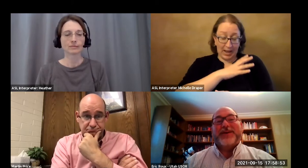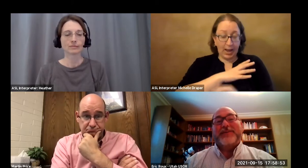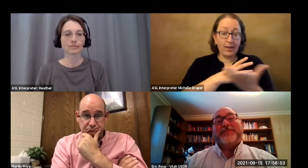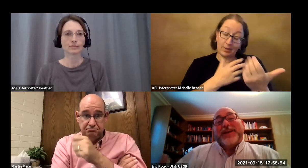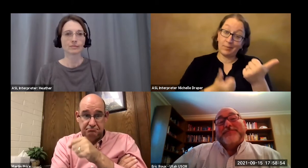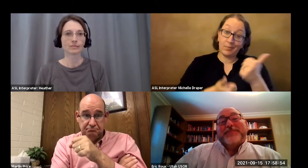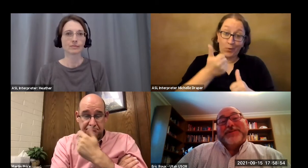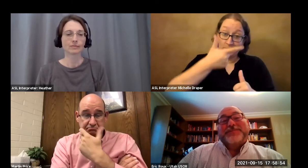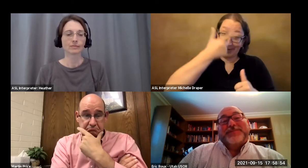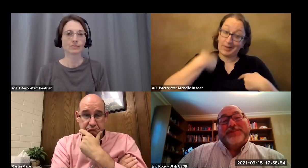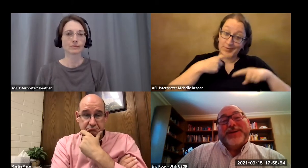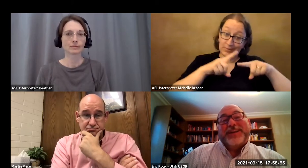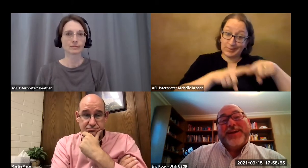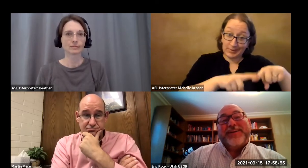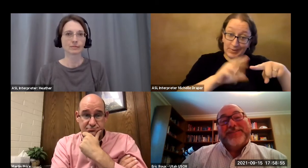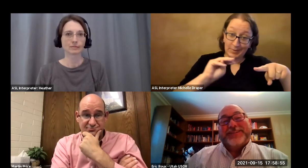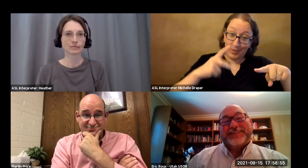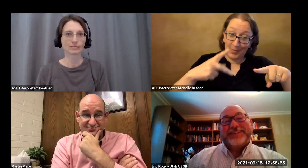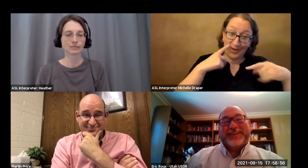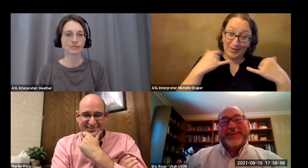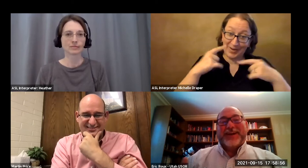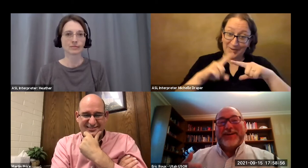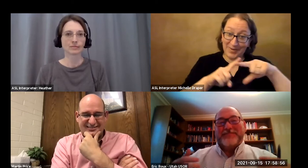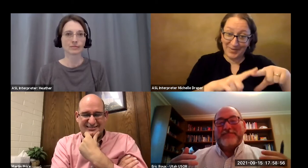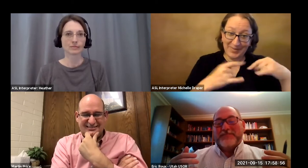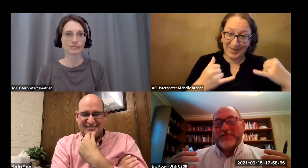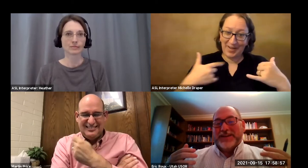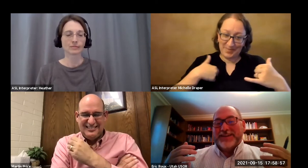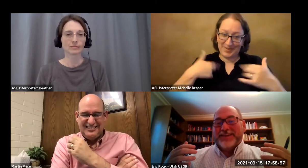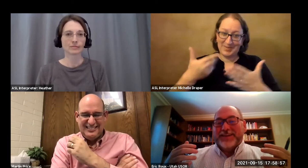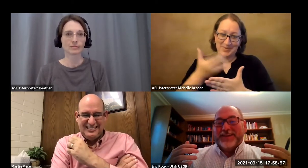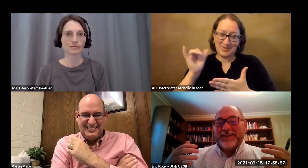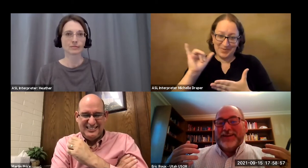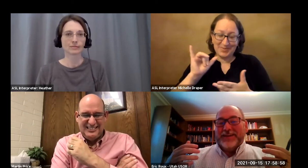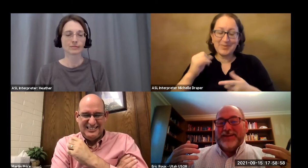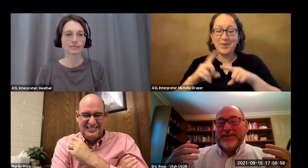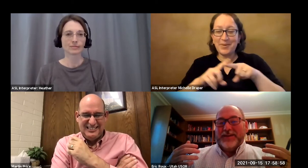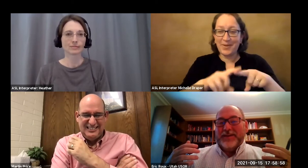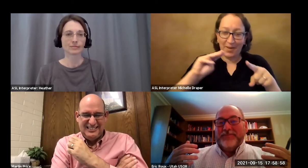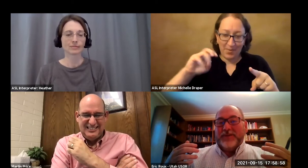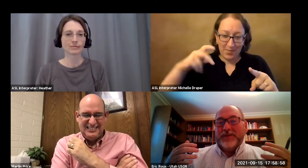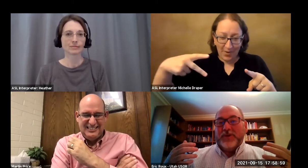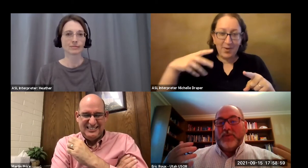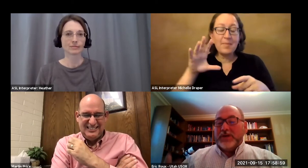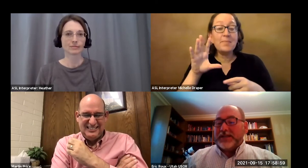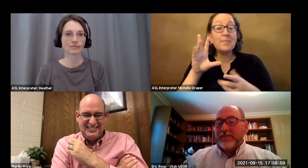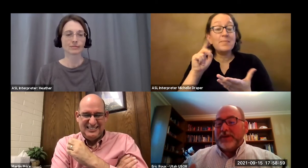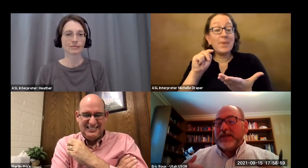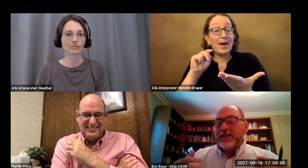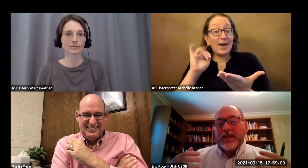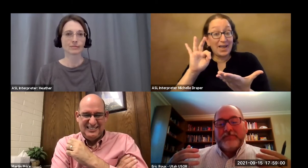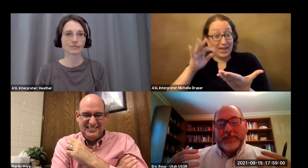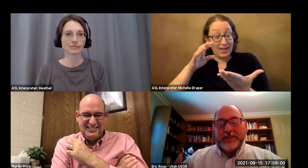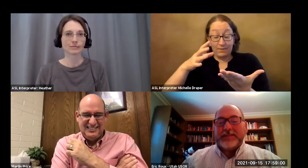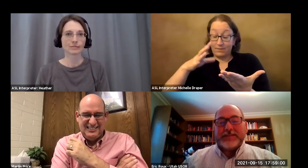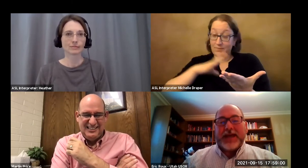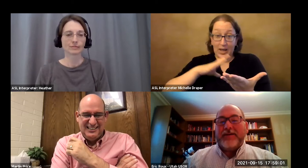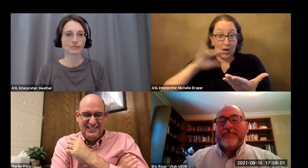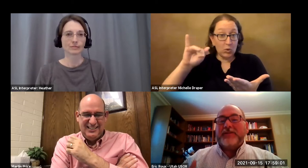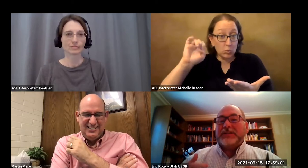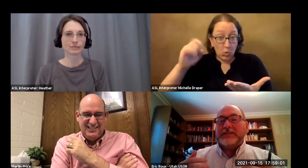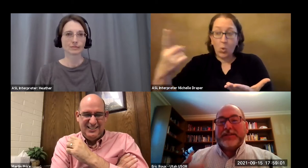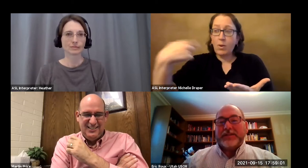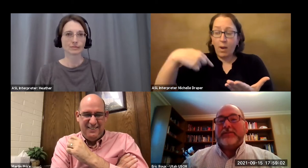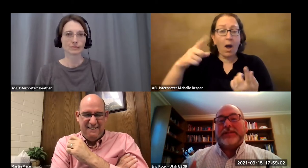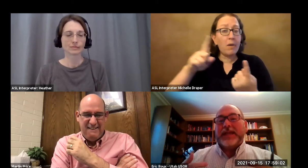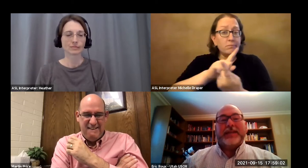because, I rely on Martin for a lot now. But yeah, if you wanted to come in and meet the